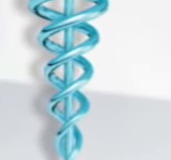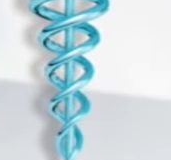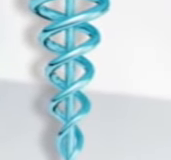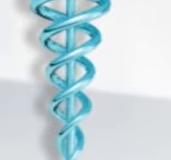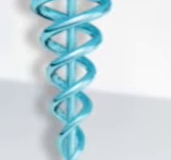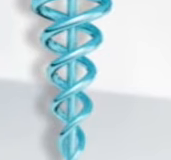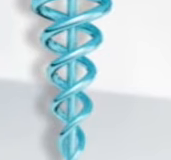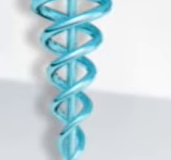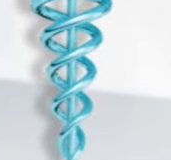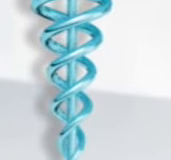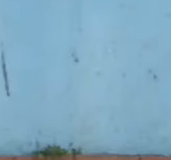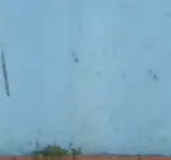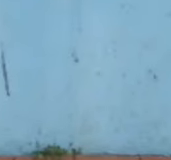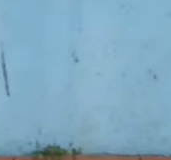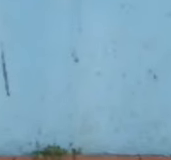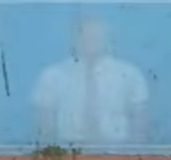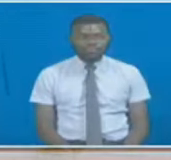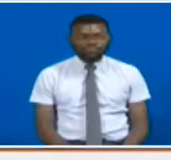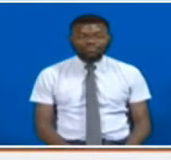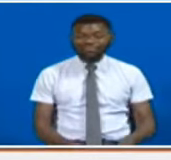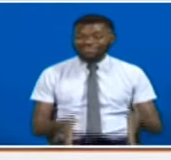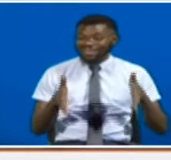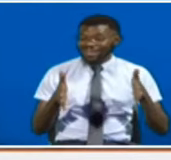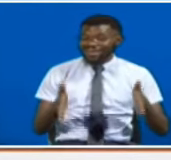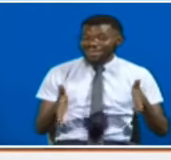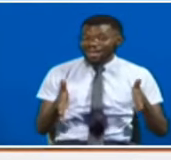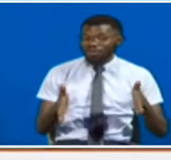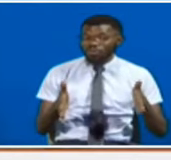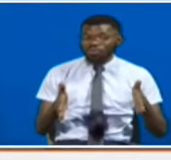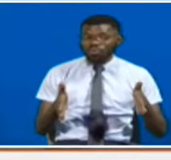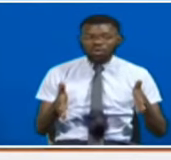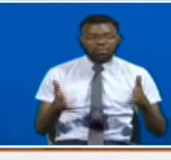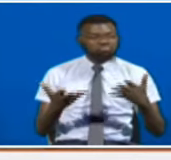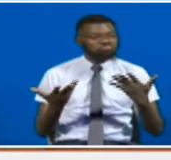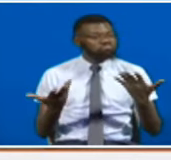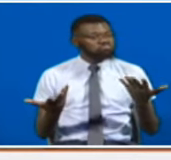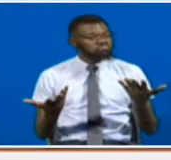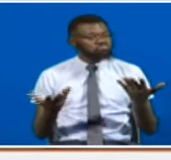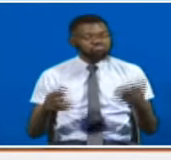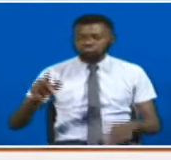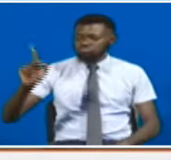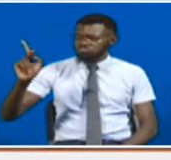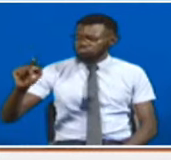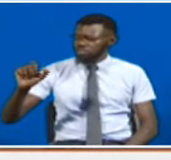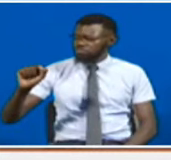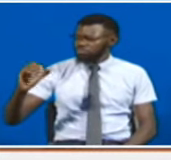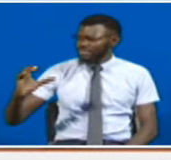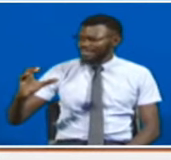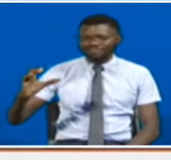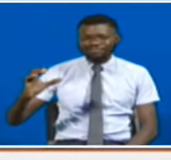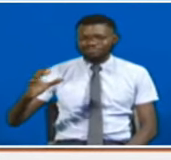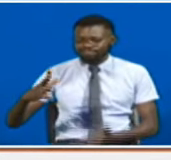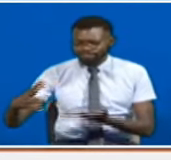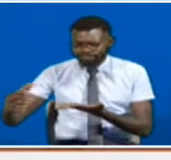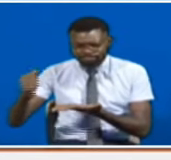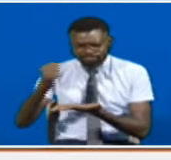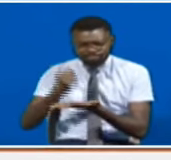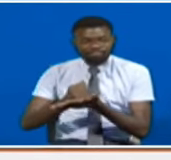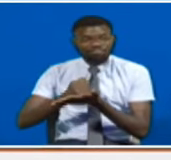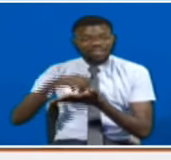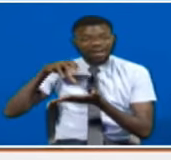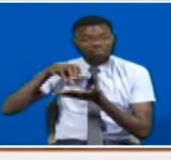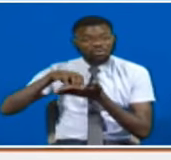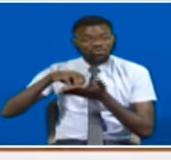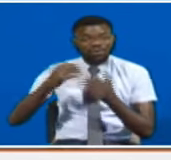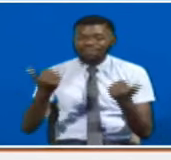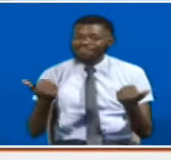the Constitution of Kenya. For now, it remains to be seen whether PSC will finally fill the position, but